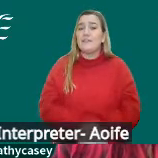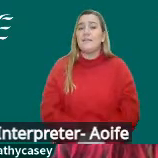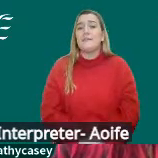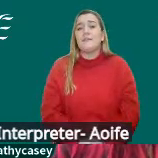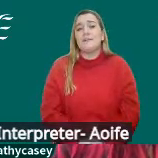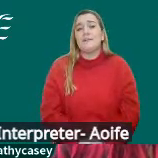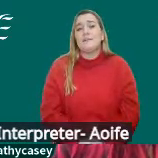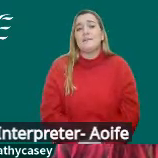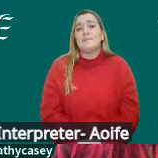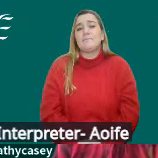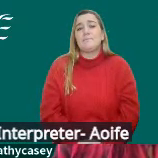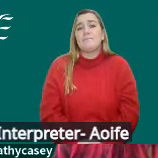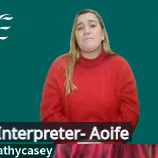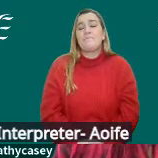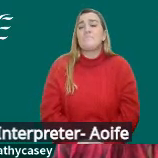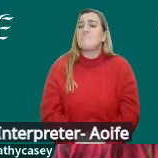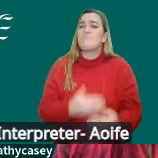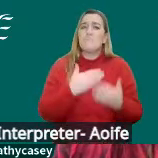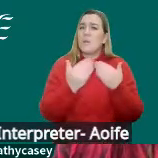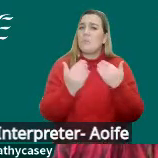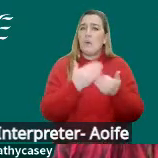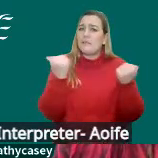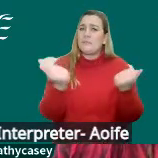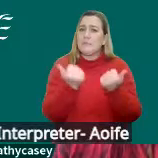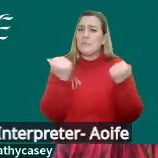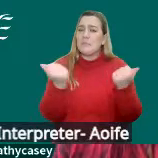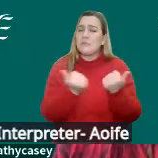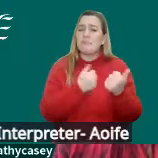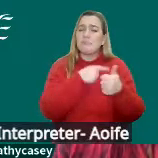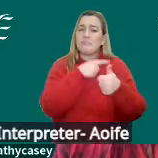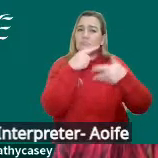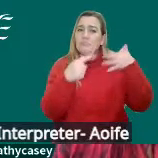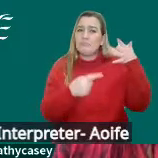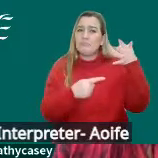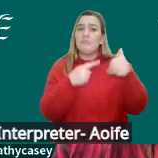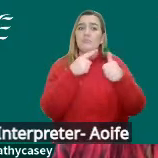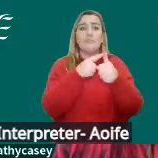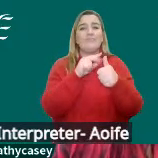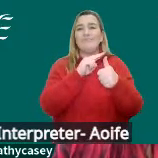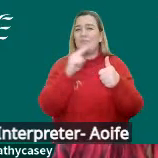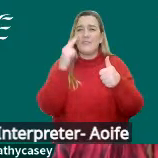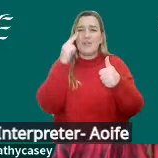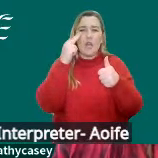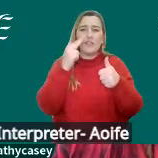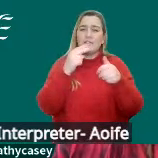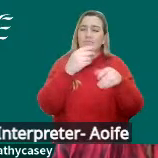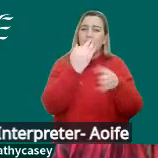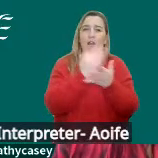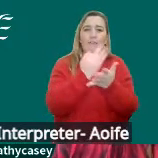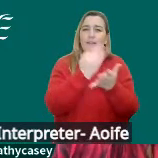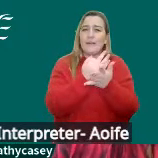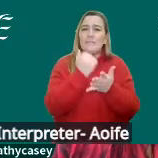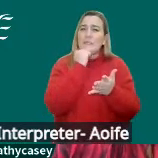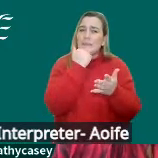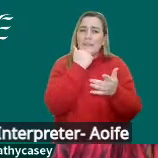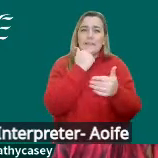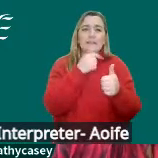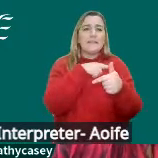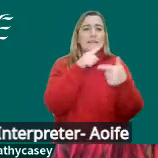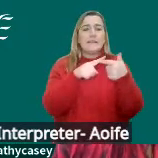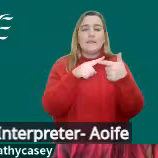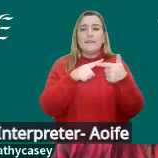So what are the symptoms? Well, we're looking at irregular periods is usually the first one that starts. Flushes and